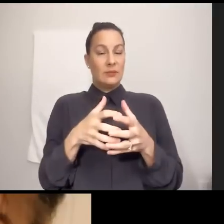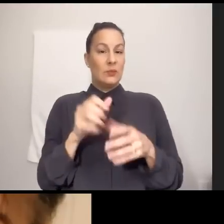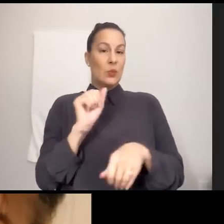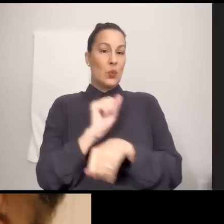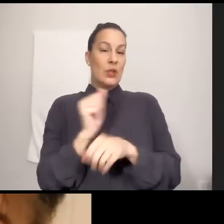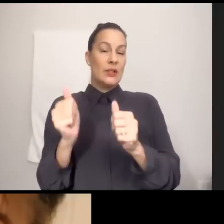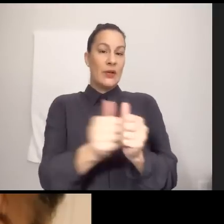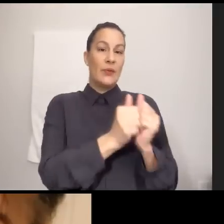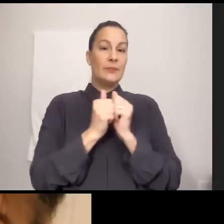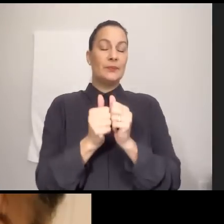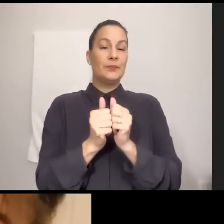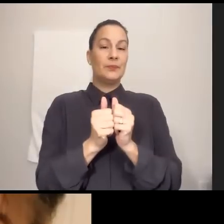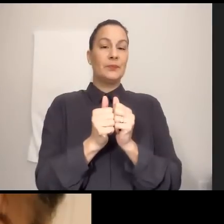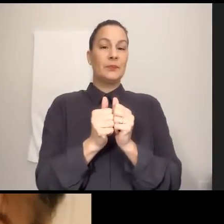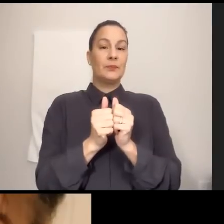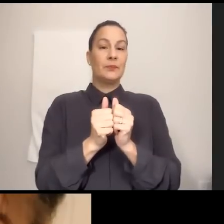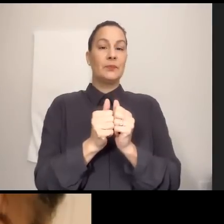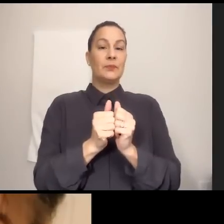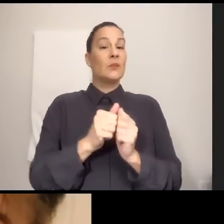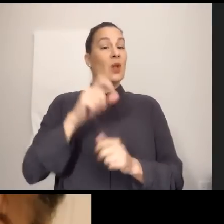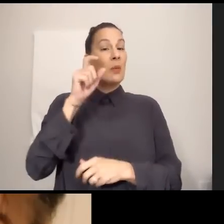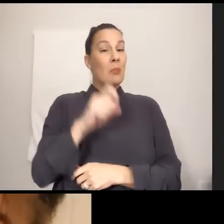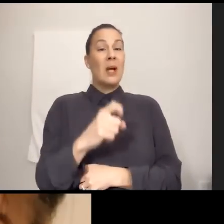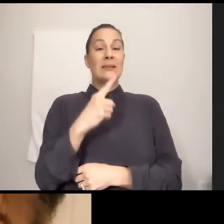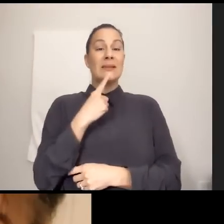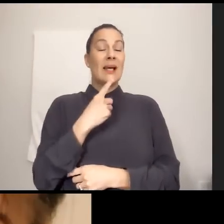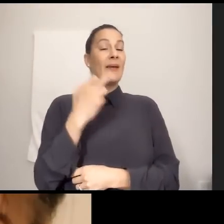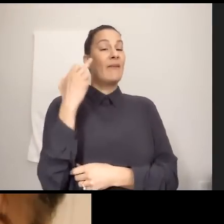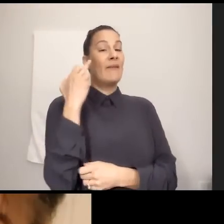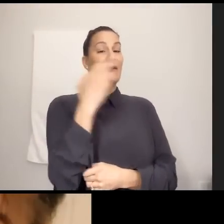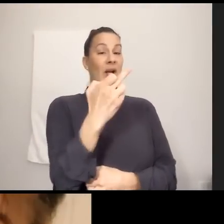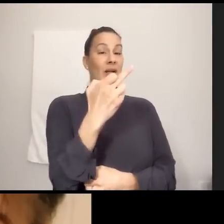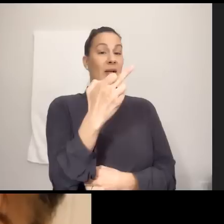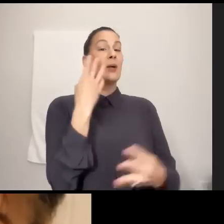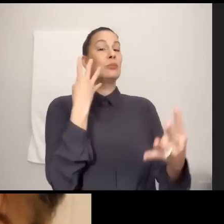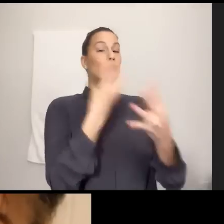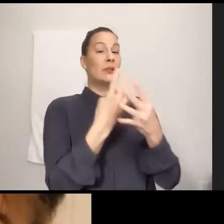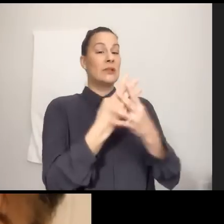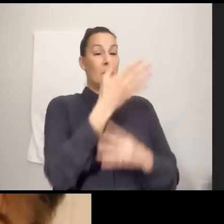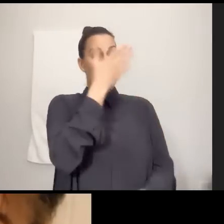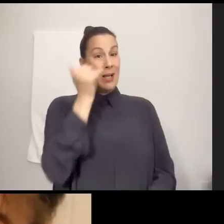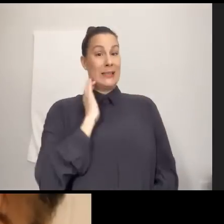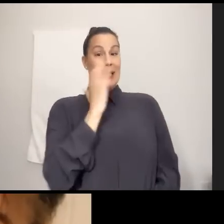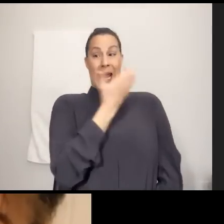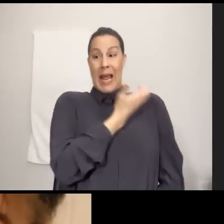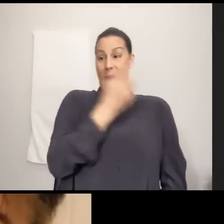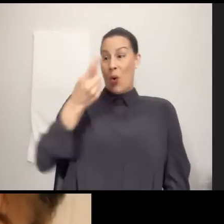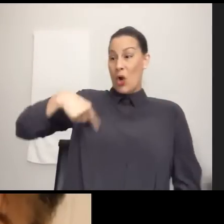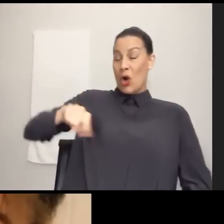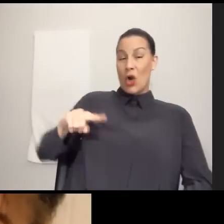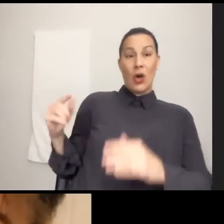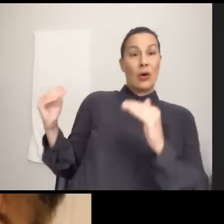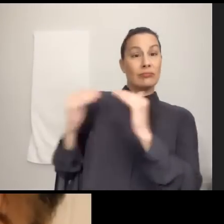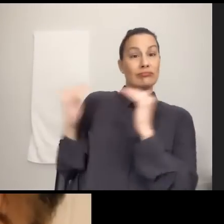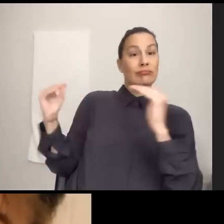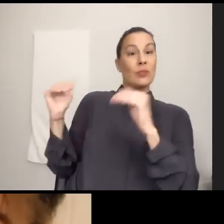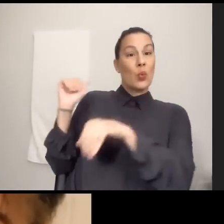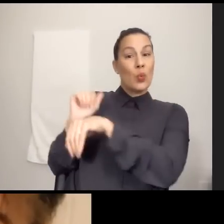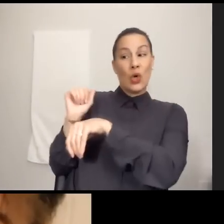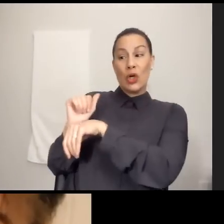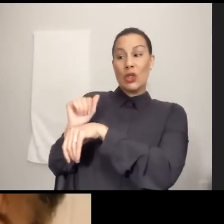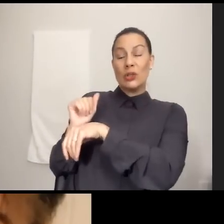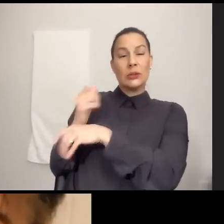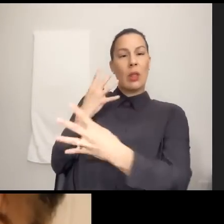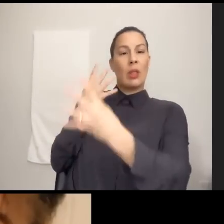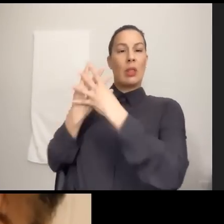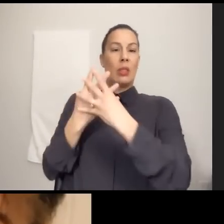We believe we must say fuck prisons because our friends and comrades are caged and they have taught us to know and feel